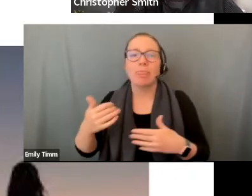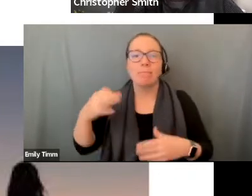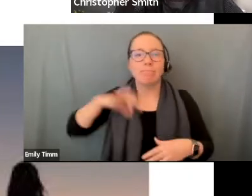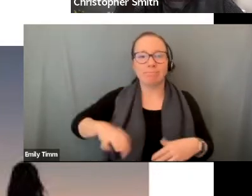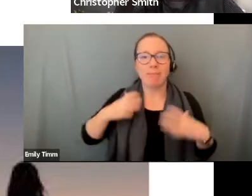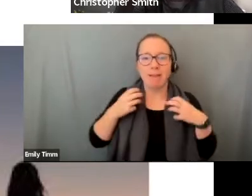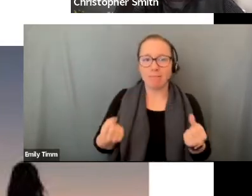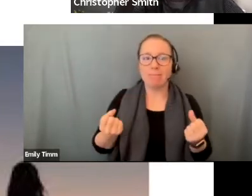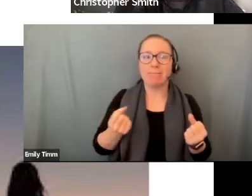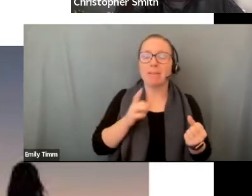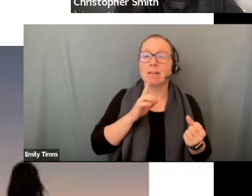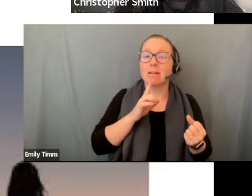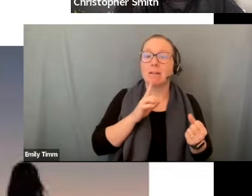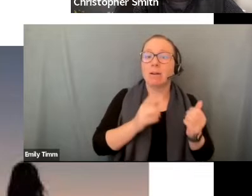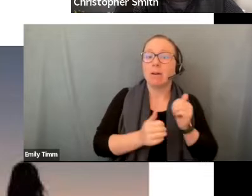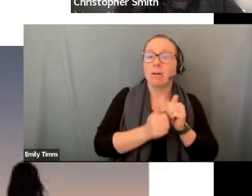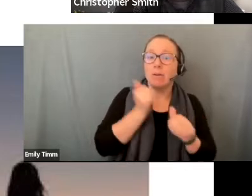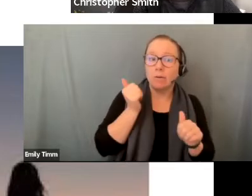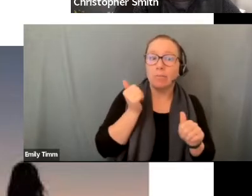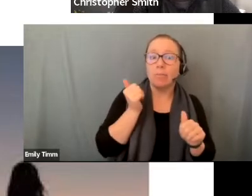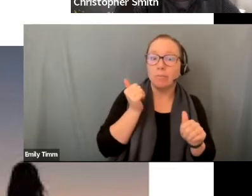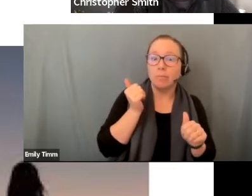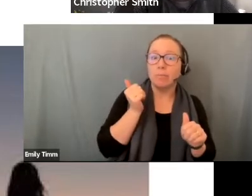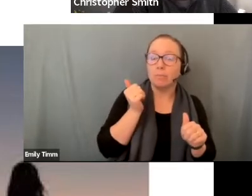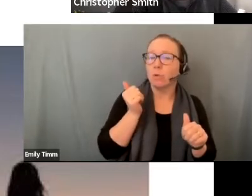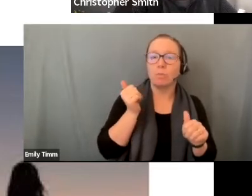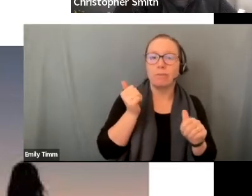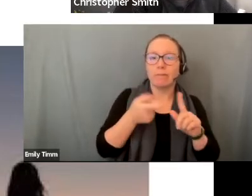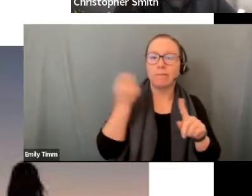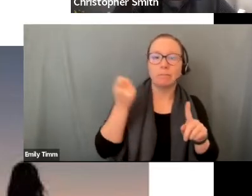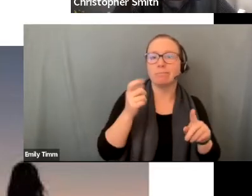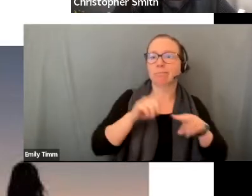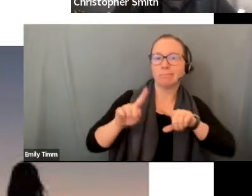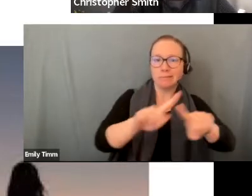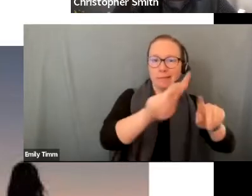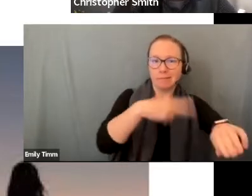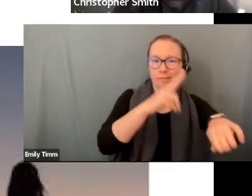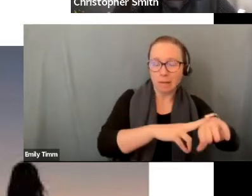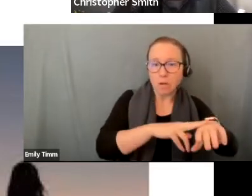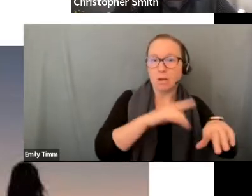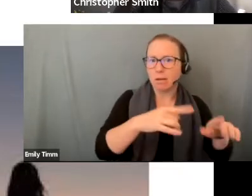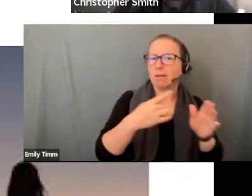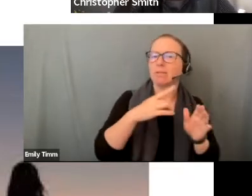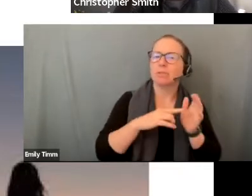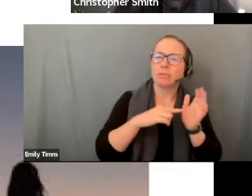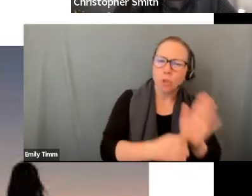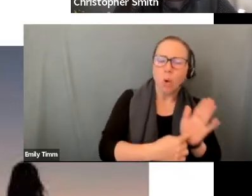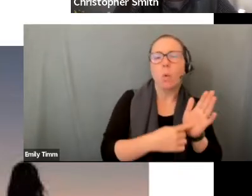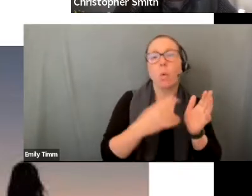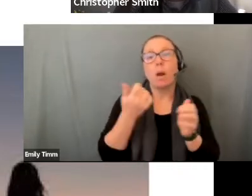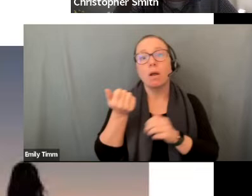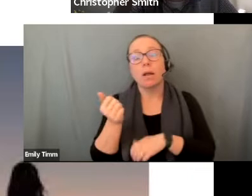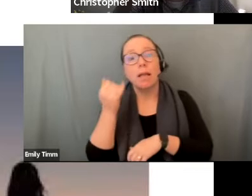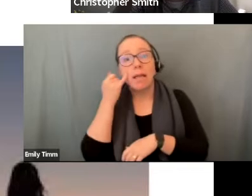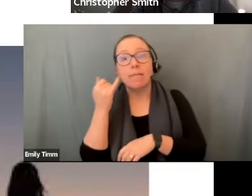the prospective studies on mortality across industrial nations. These studies consistently show that individuals with the lowest level